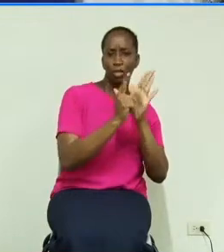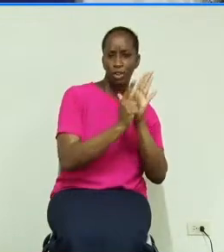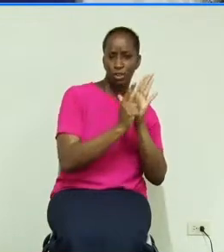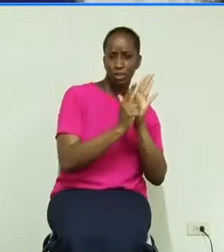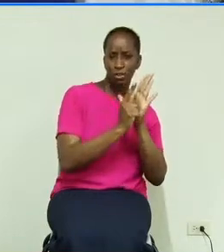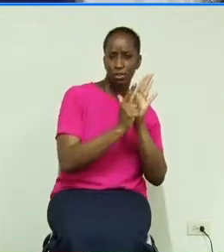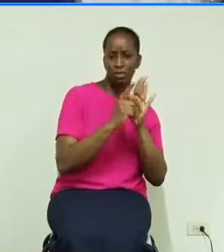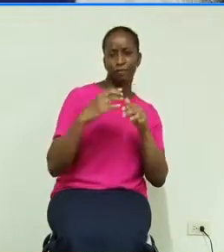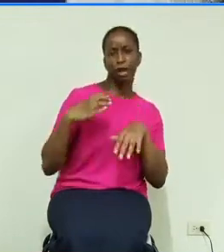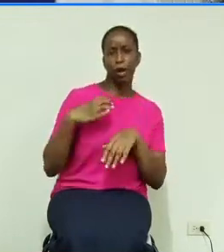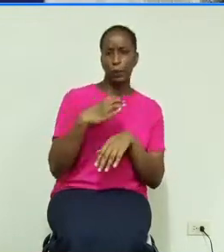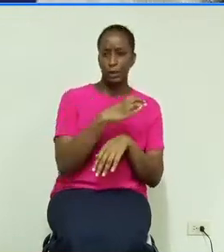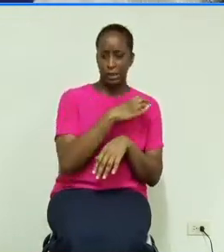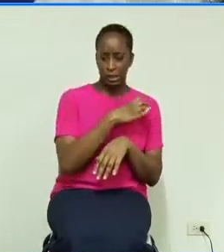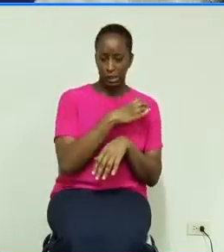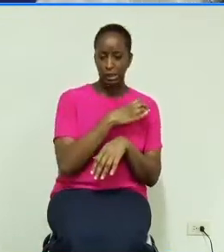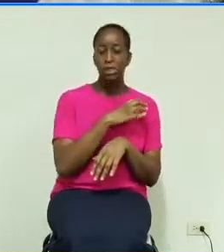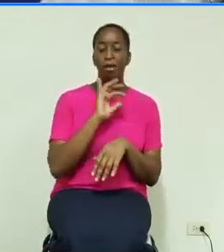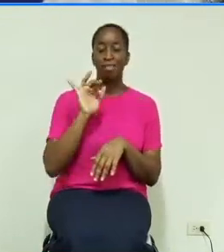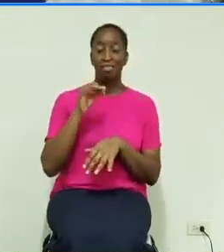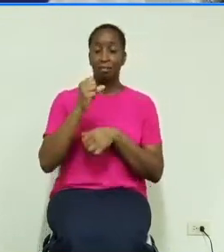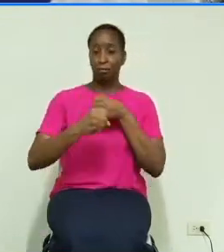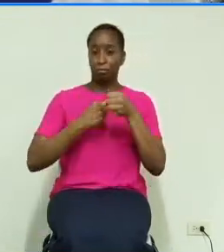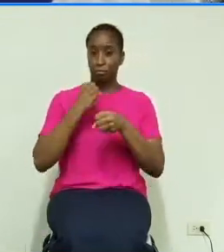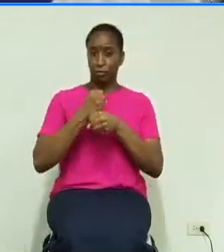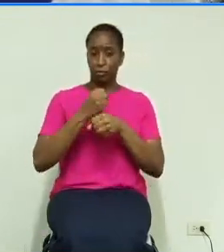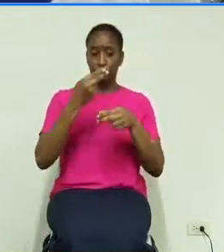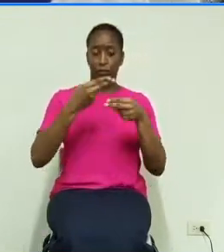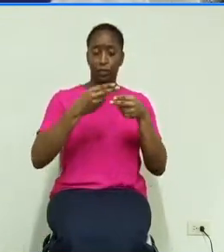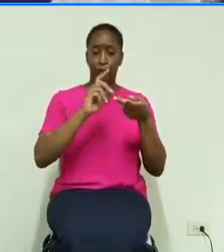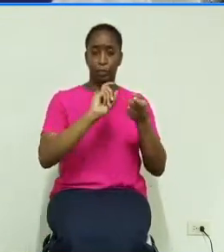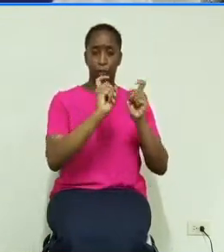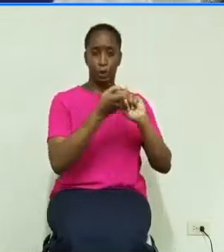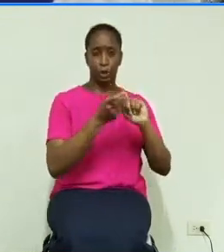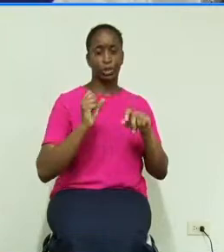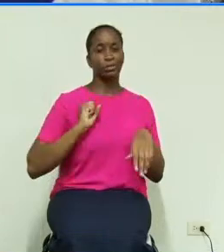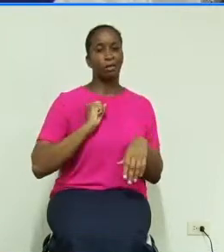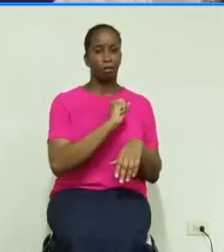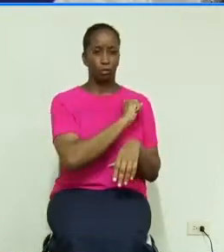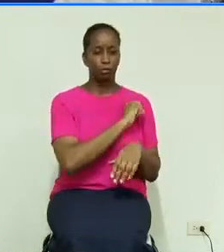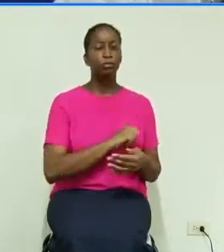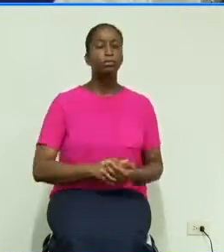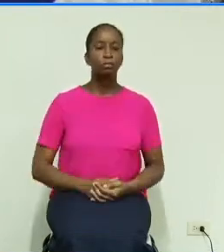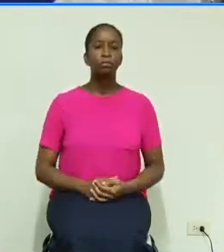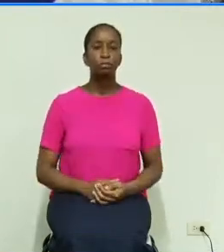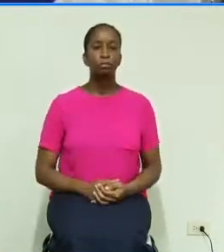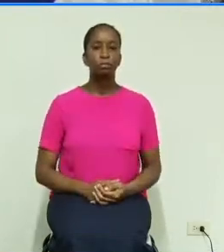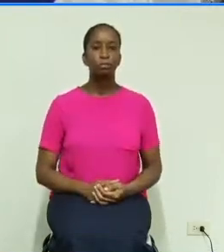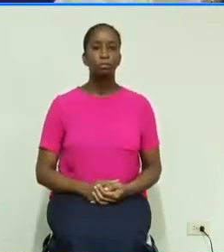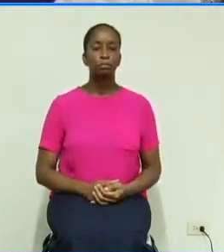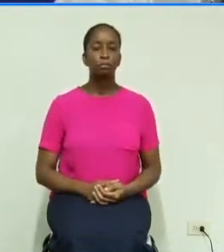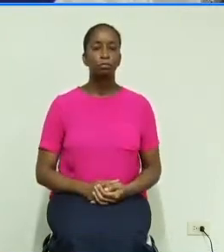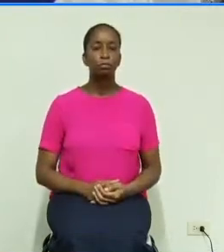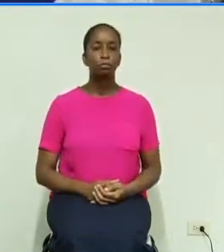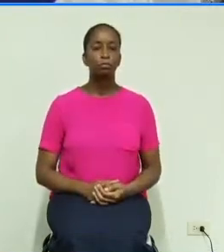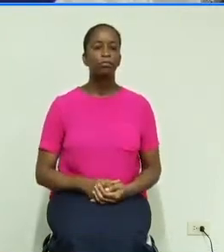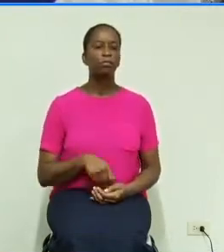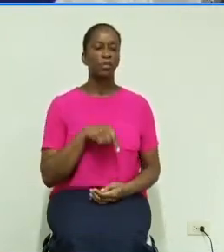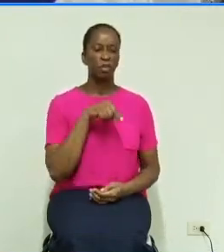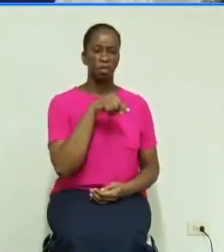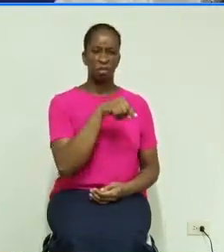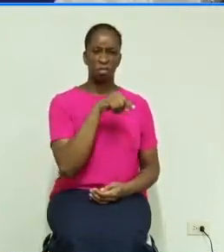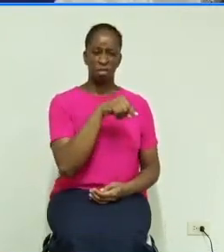At one stage, the Legislative Council had only 8 members, and that number increased over